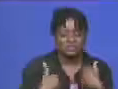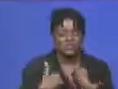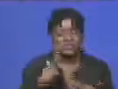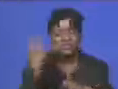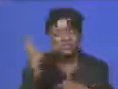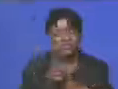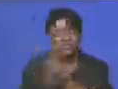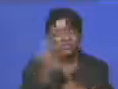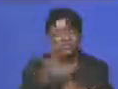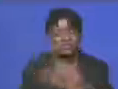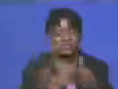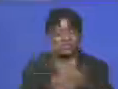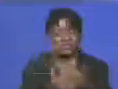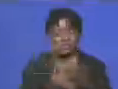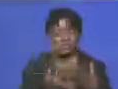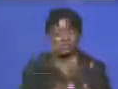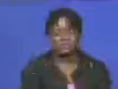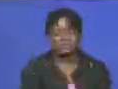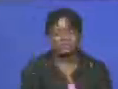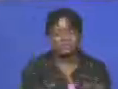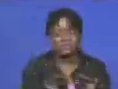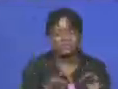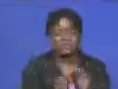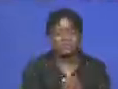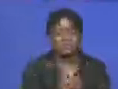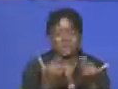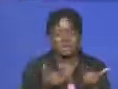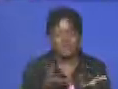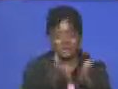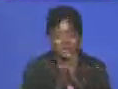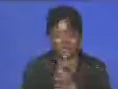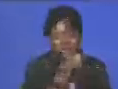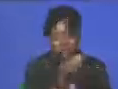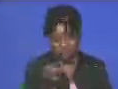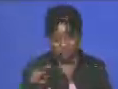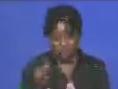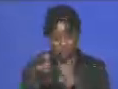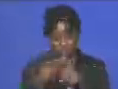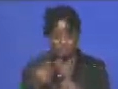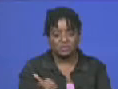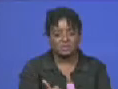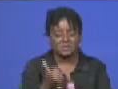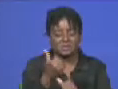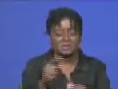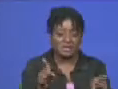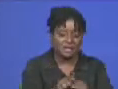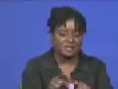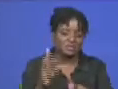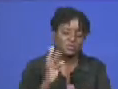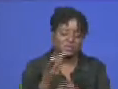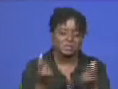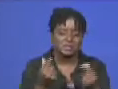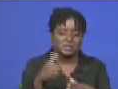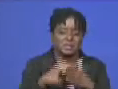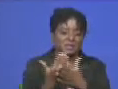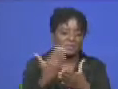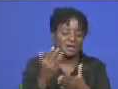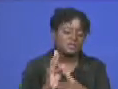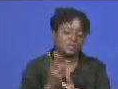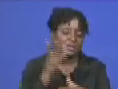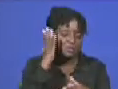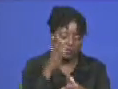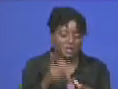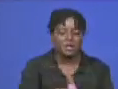part, and now they're calling on you to assist. As we have in the past, we will contribute a